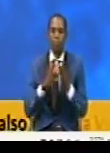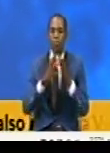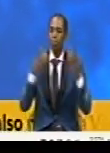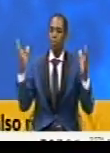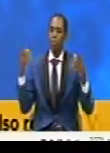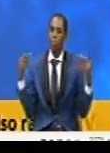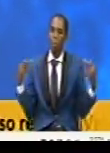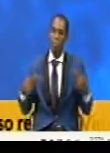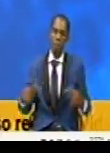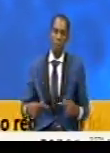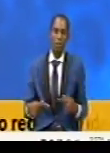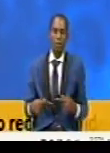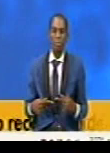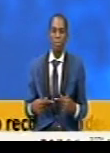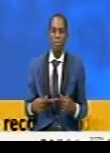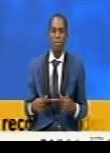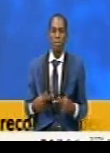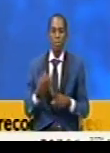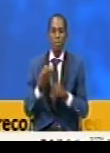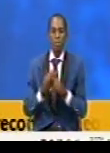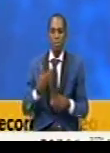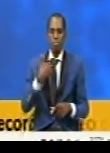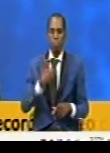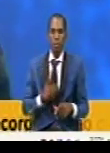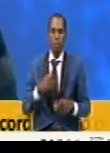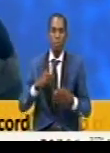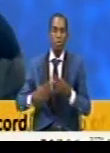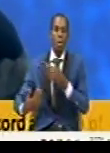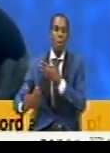ulcer, which has caused me a lot of pain.